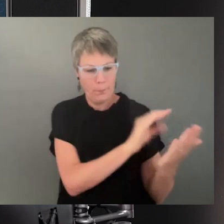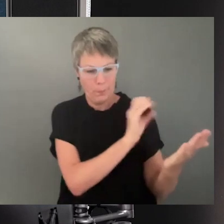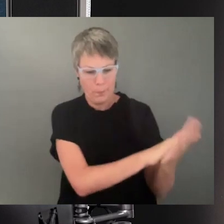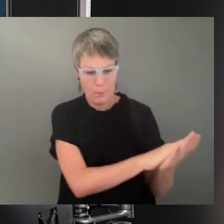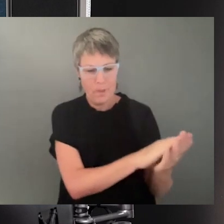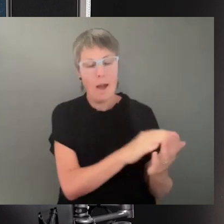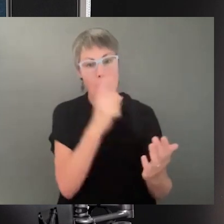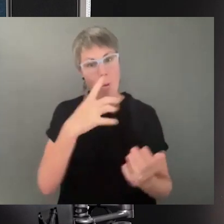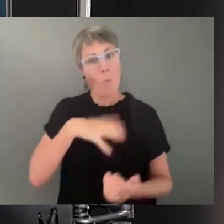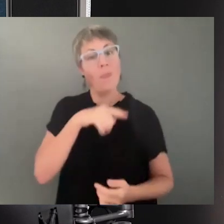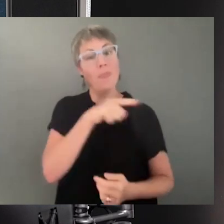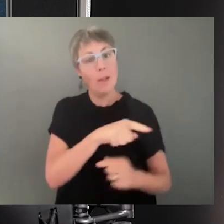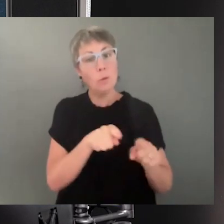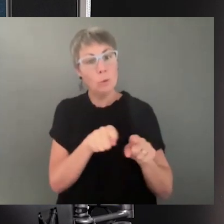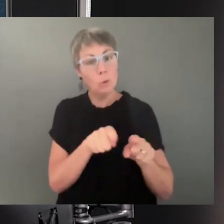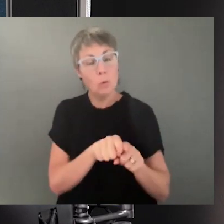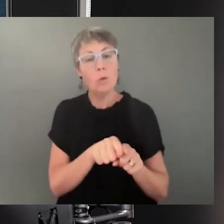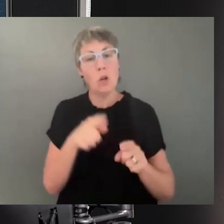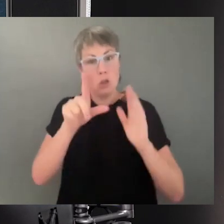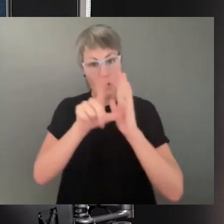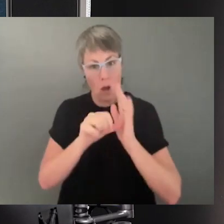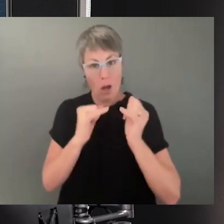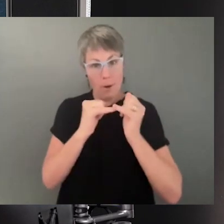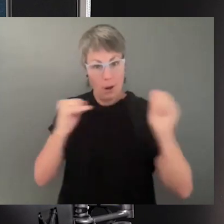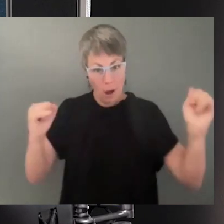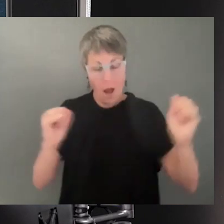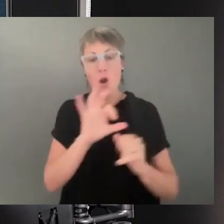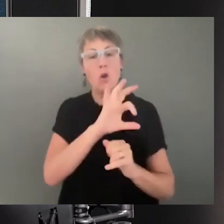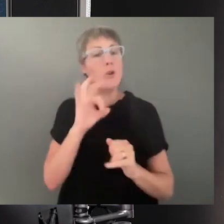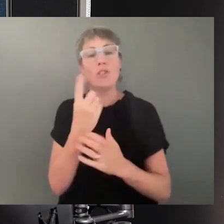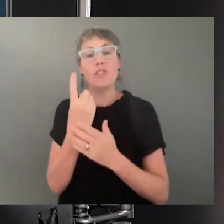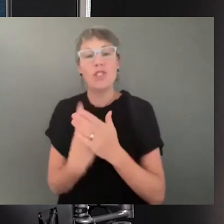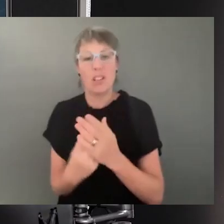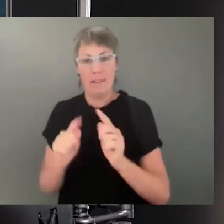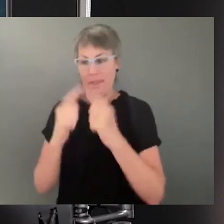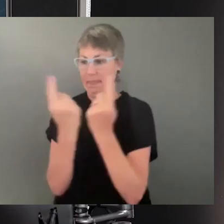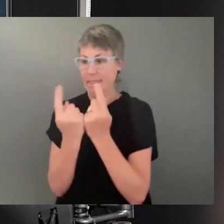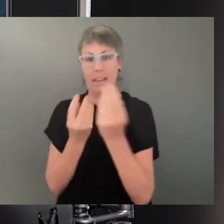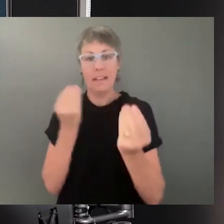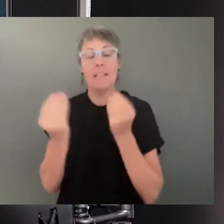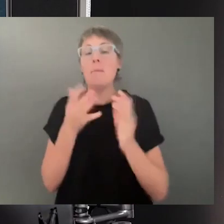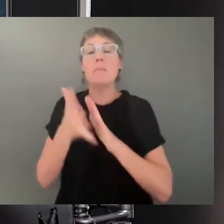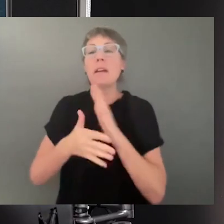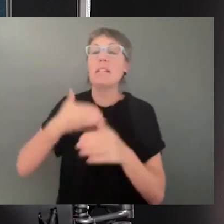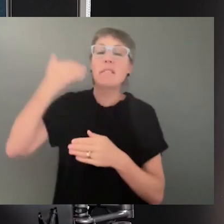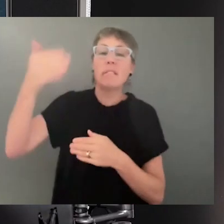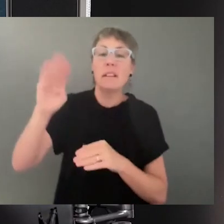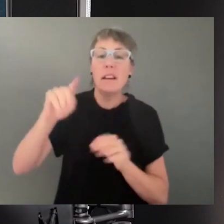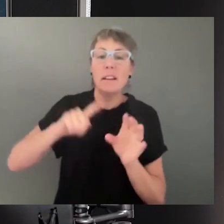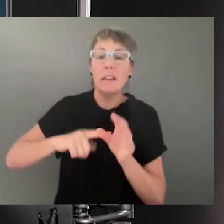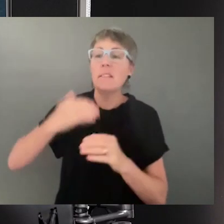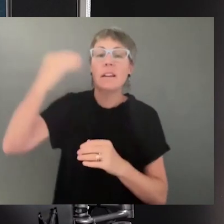years, 50 years, 100 years, so that it's not invisible to future generations who might look back on us